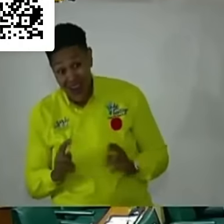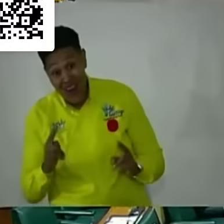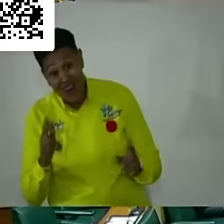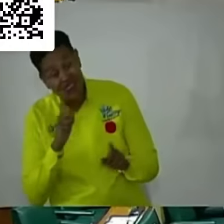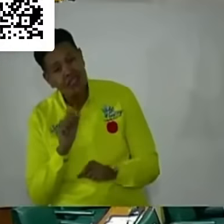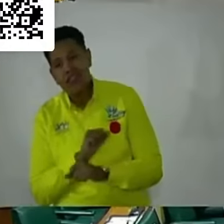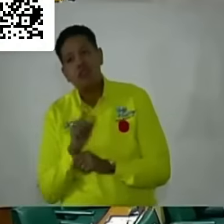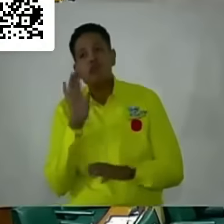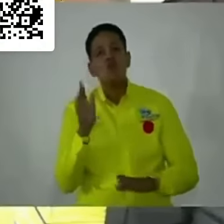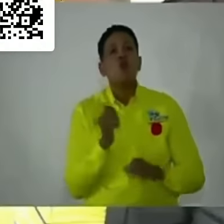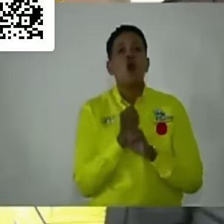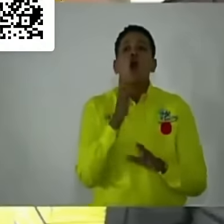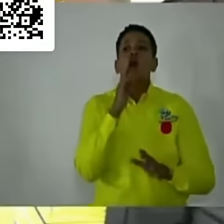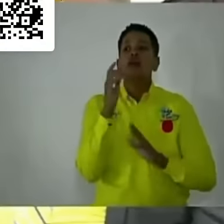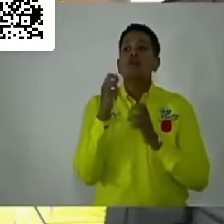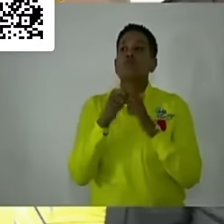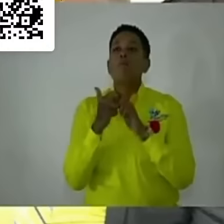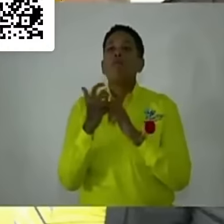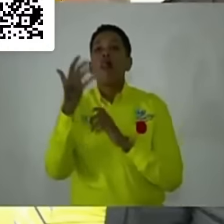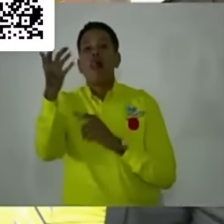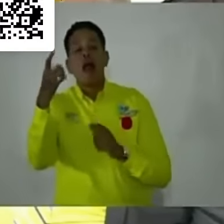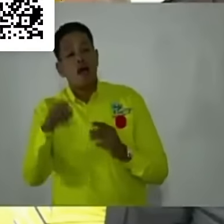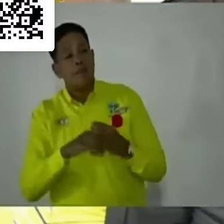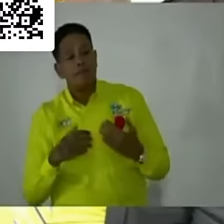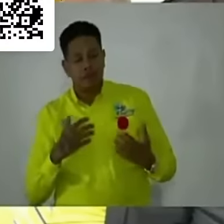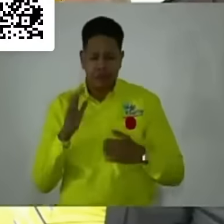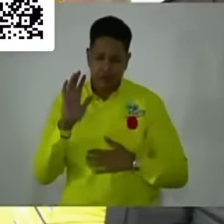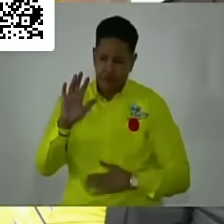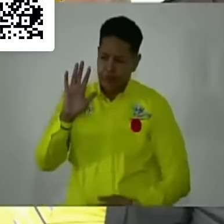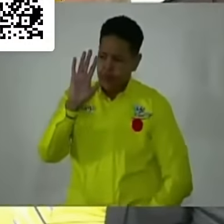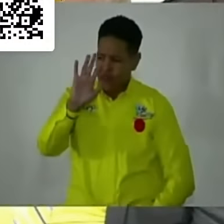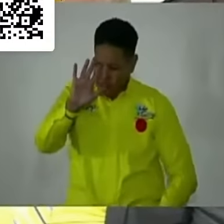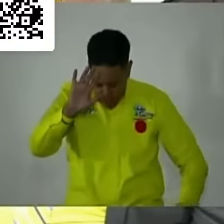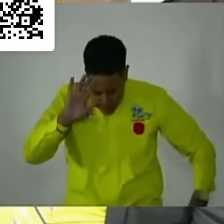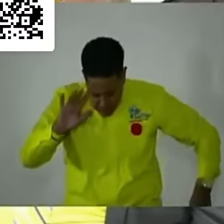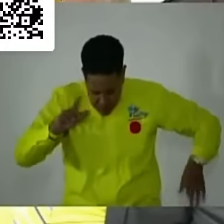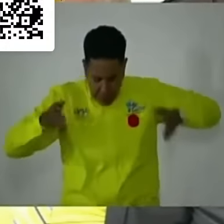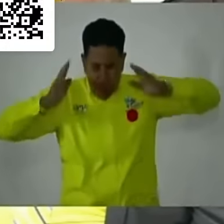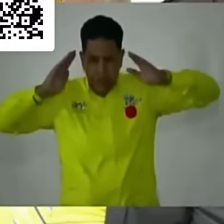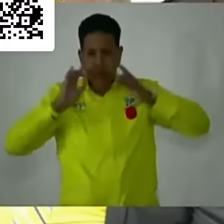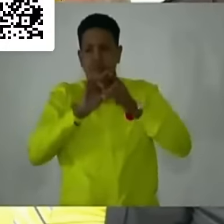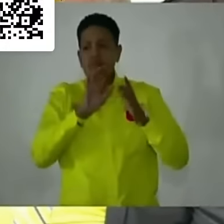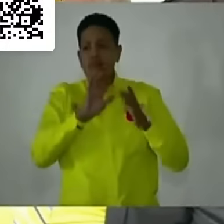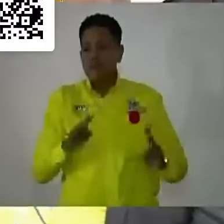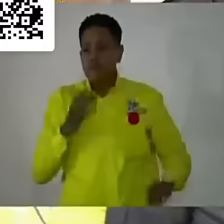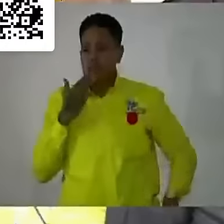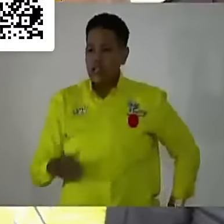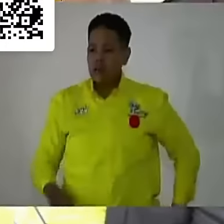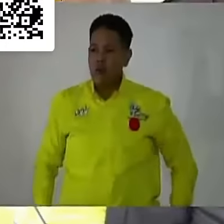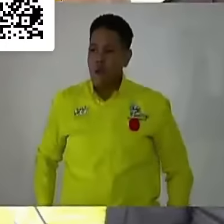it is going to lead to some problems. I wanted your attention to that. Thank you.